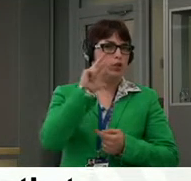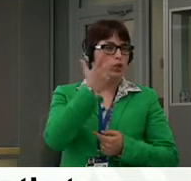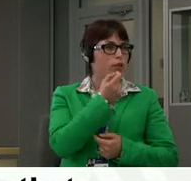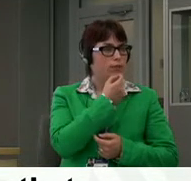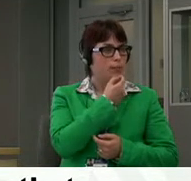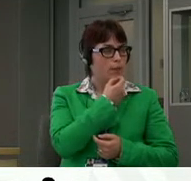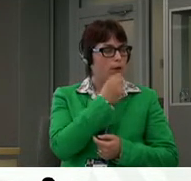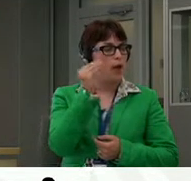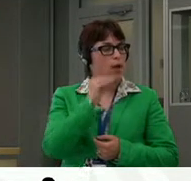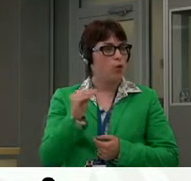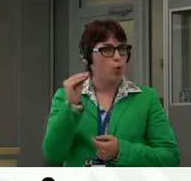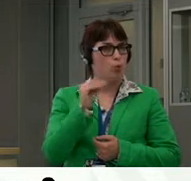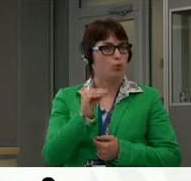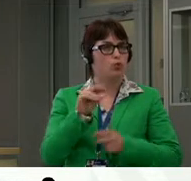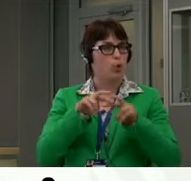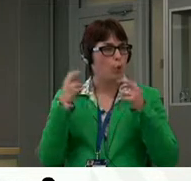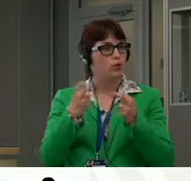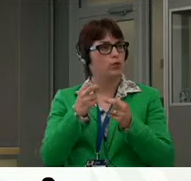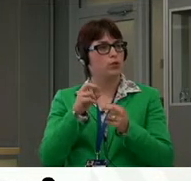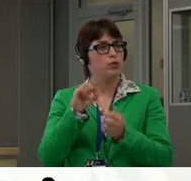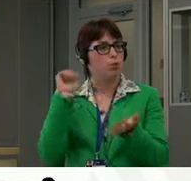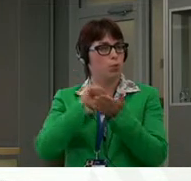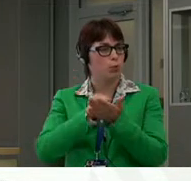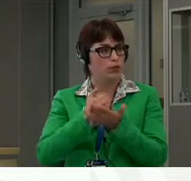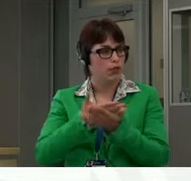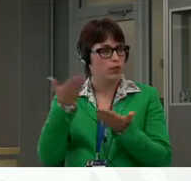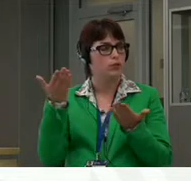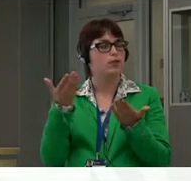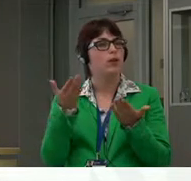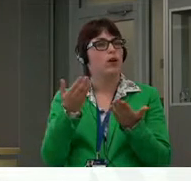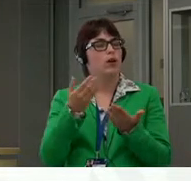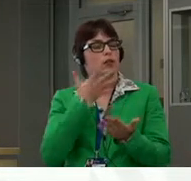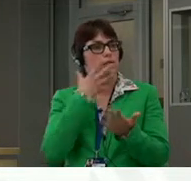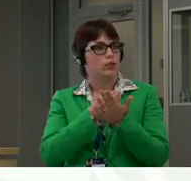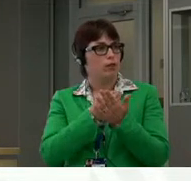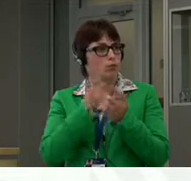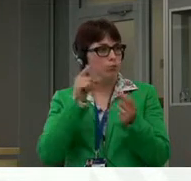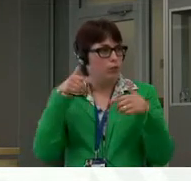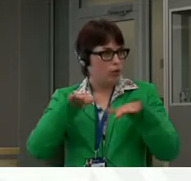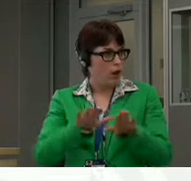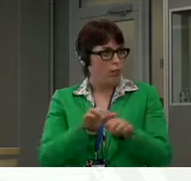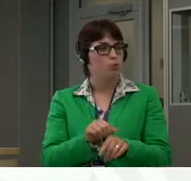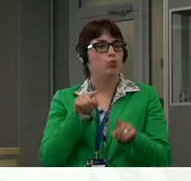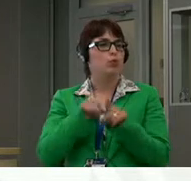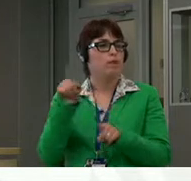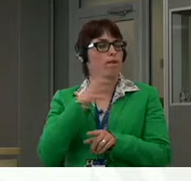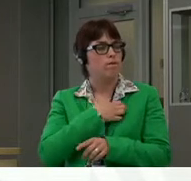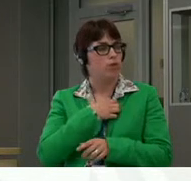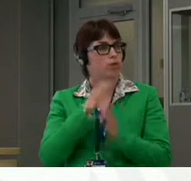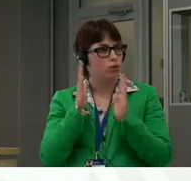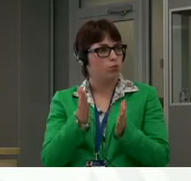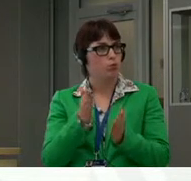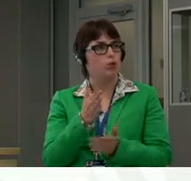be very high on the agenda and should serve as an impetus to